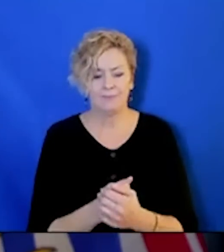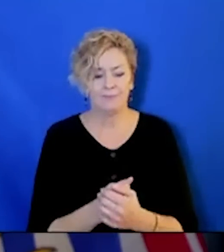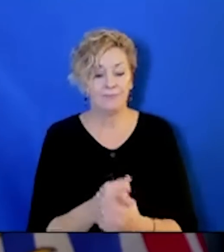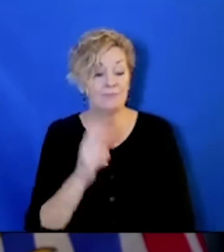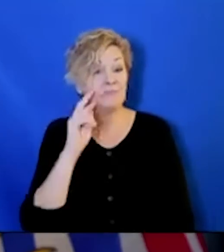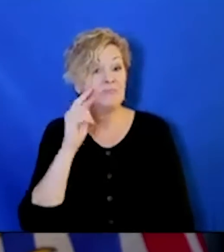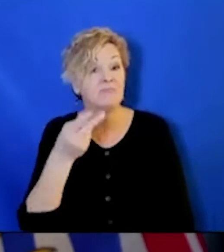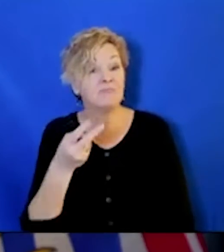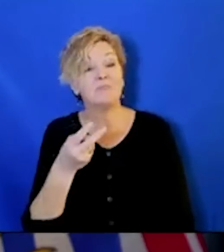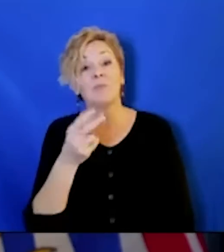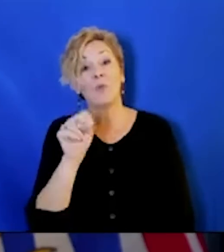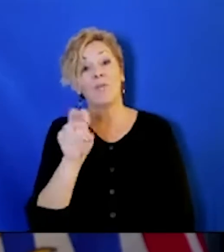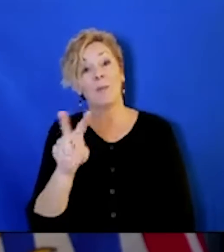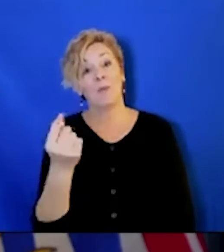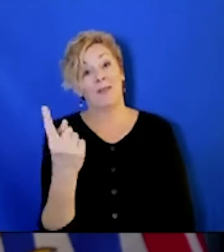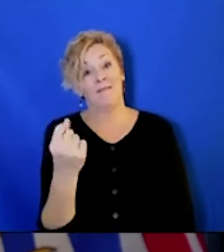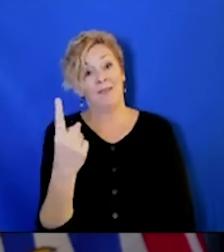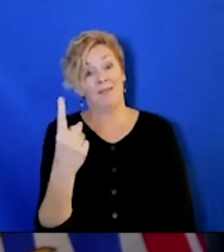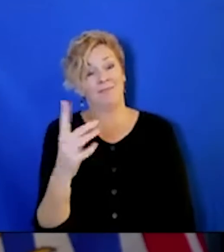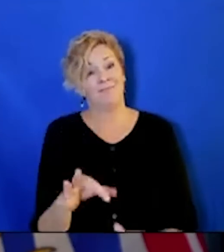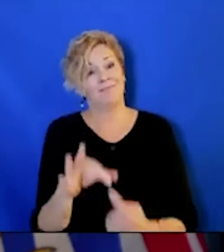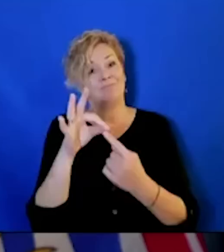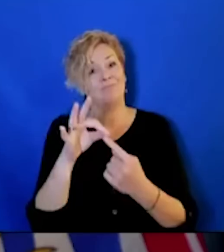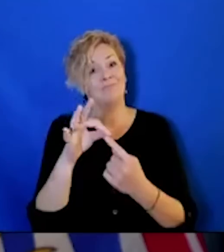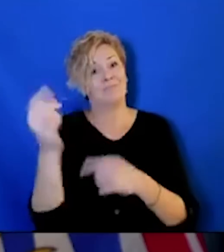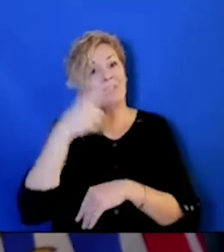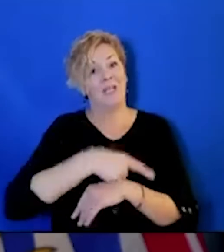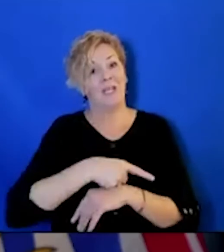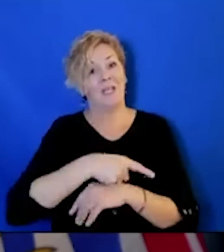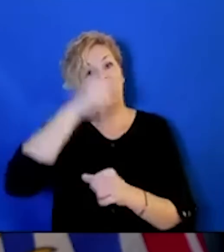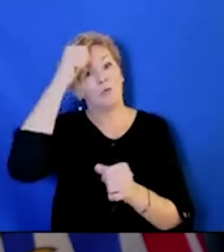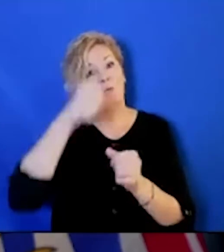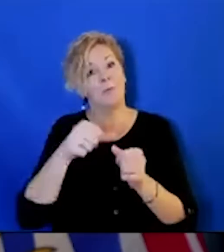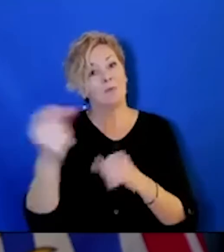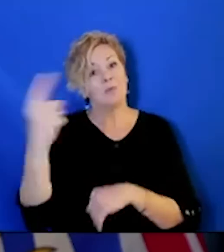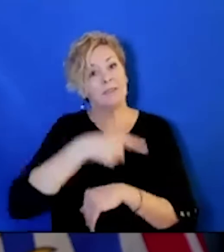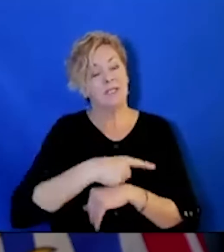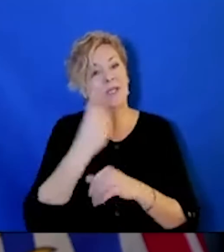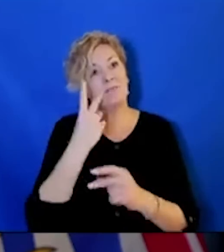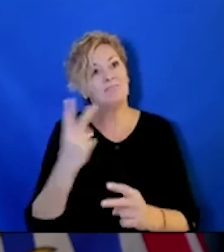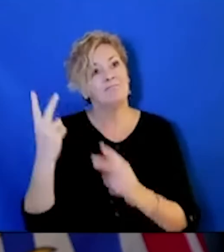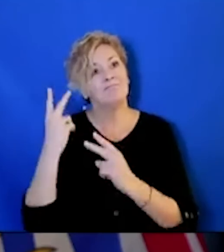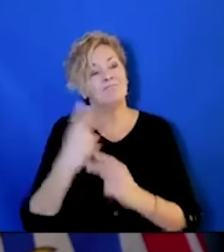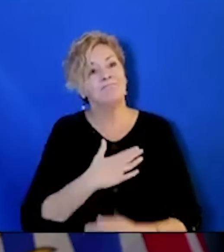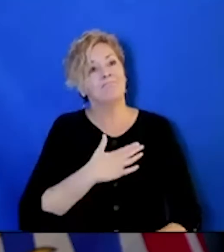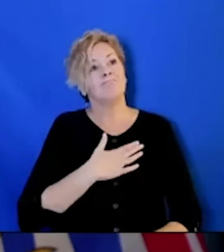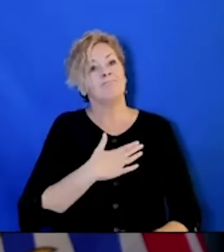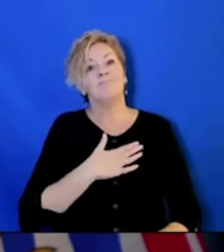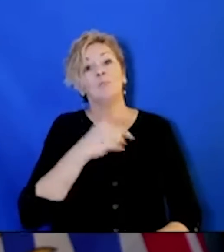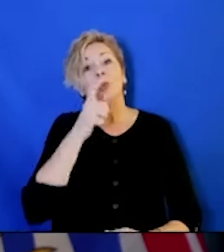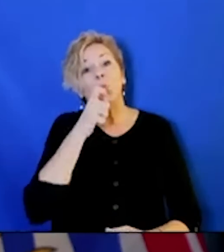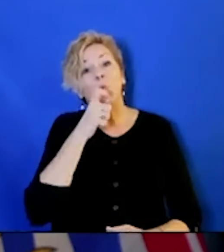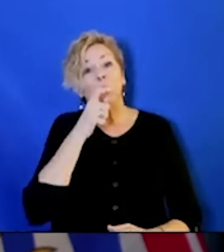persevere, that we can get through these dark times, even if there seems like there is more darkness than light.